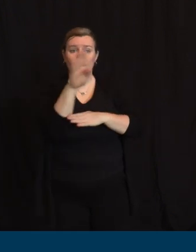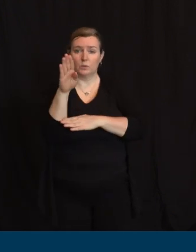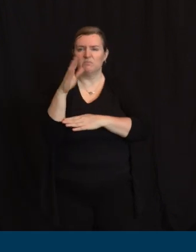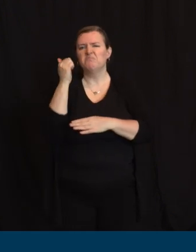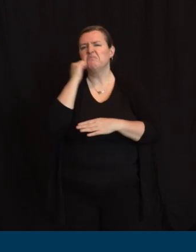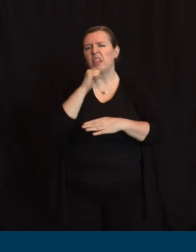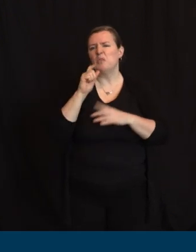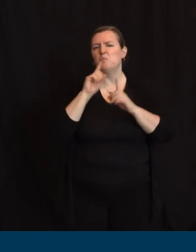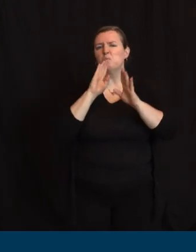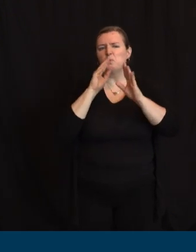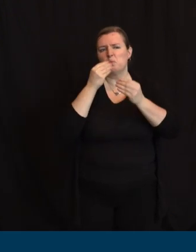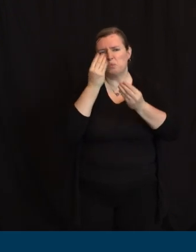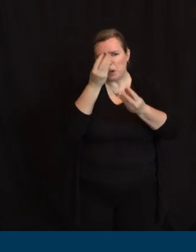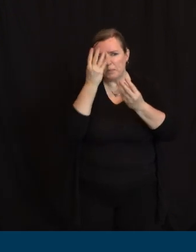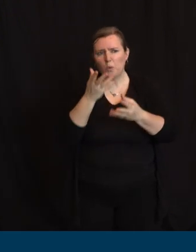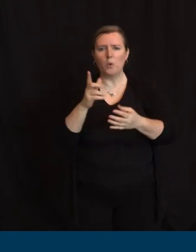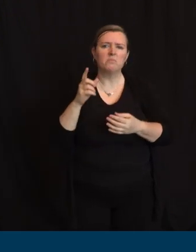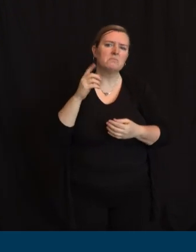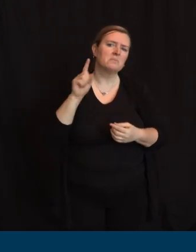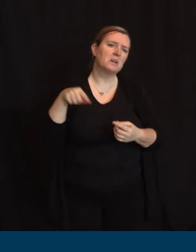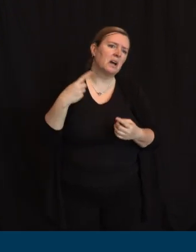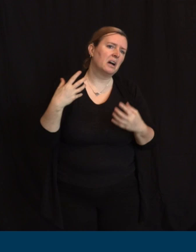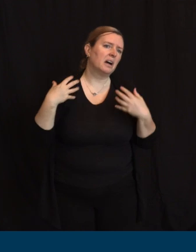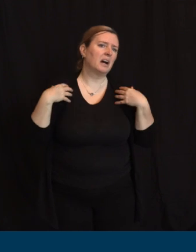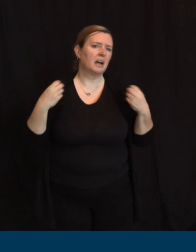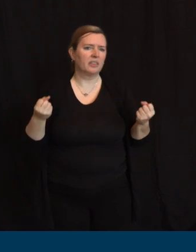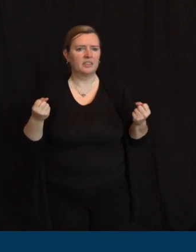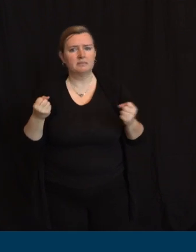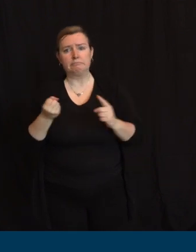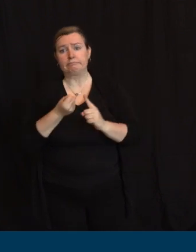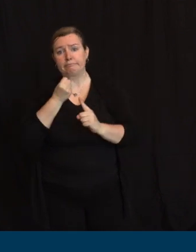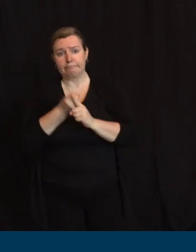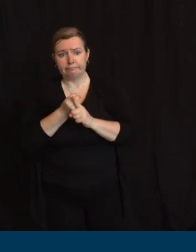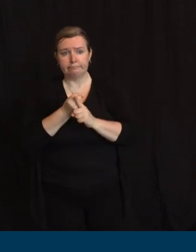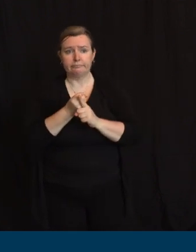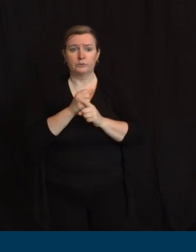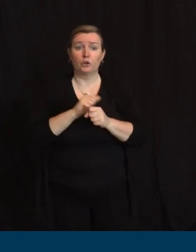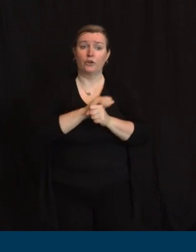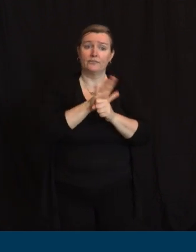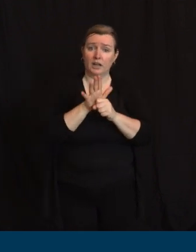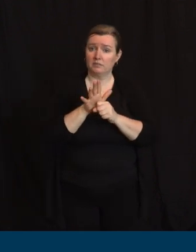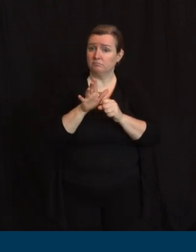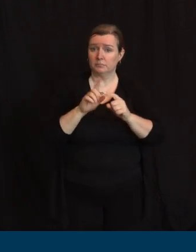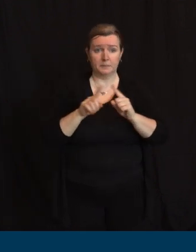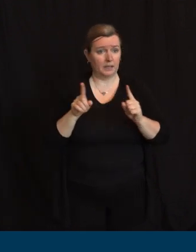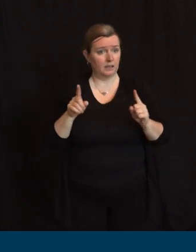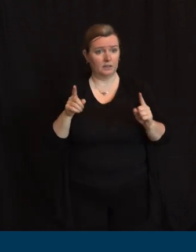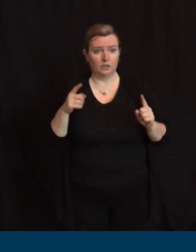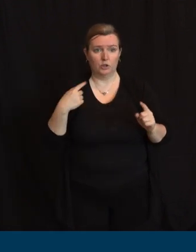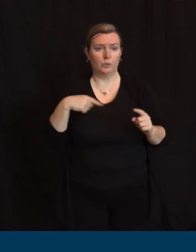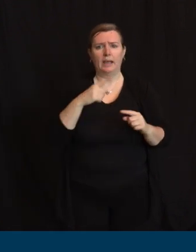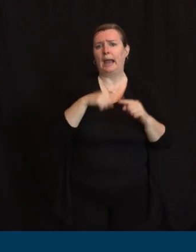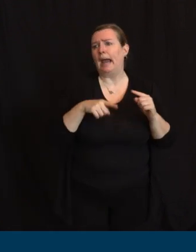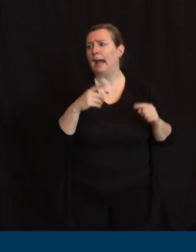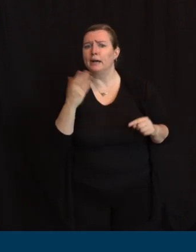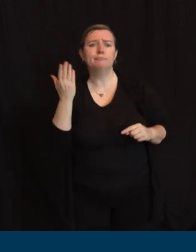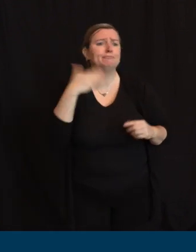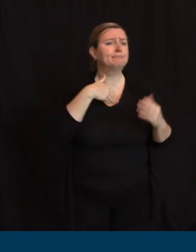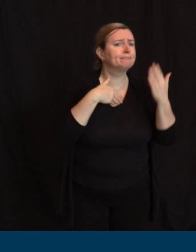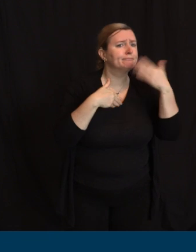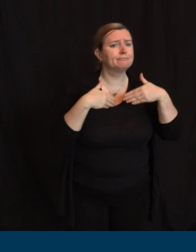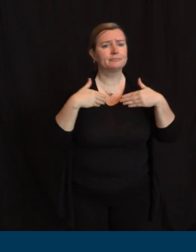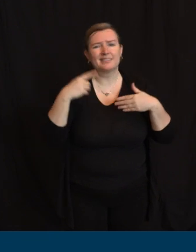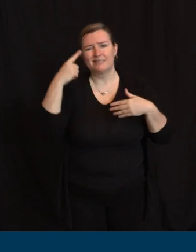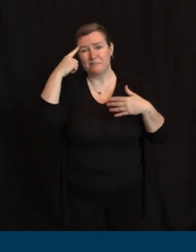information on the health impacts of COVID-19. However, we cannot overlook the mental health impacts this pandemic